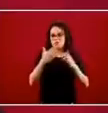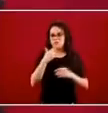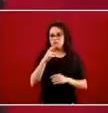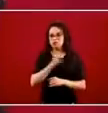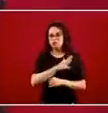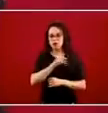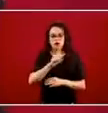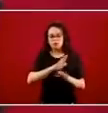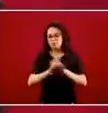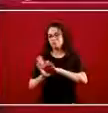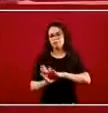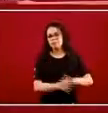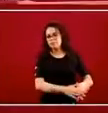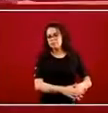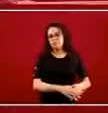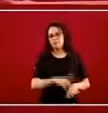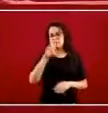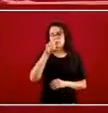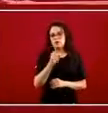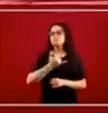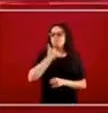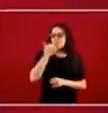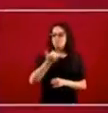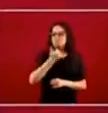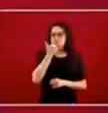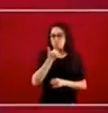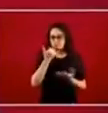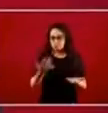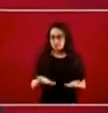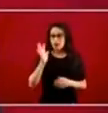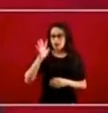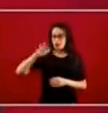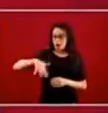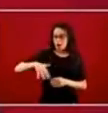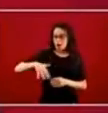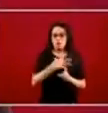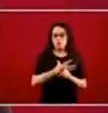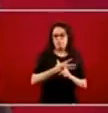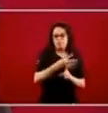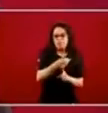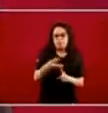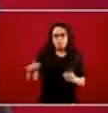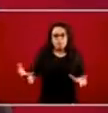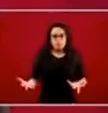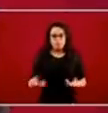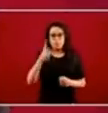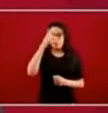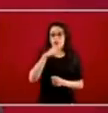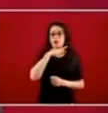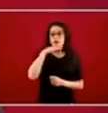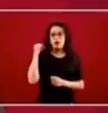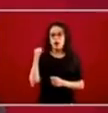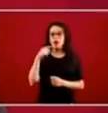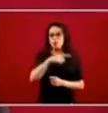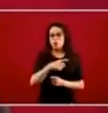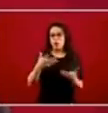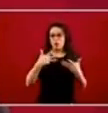actually a lot of the products that have been submitted fast test.